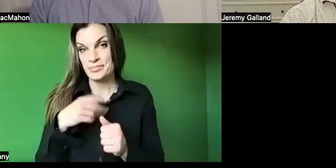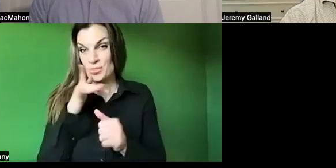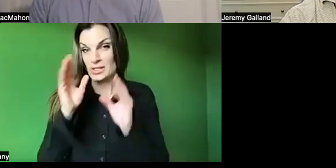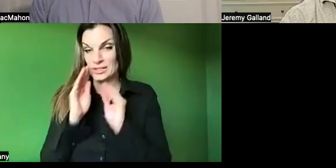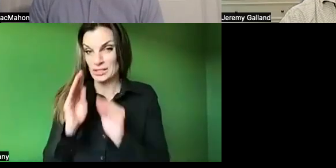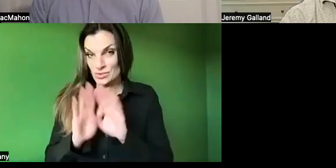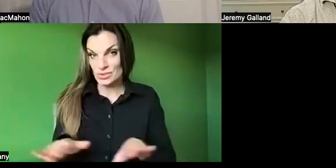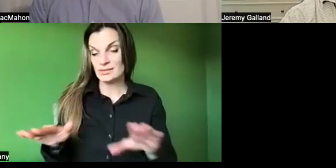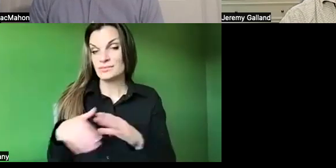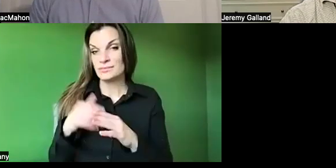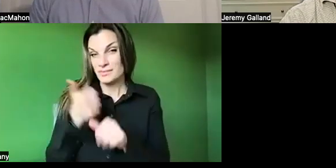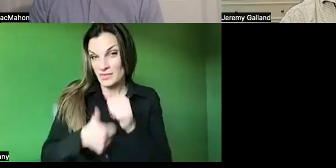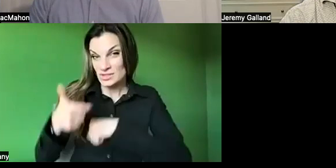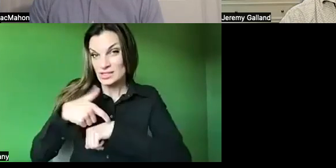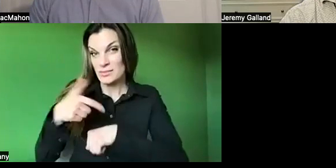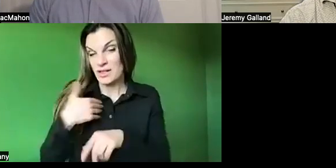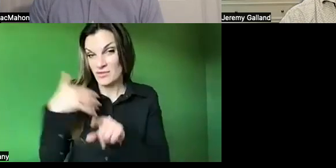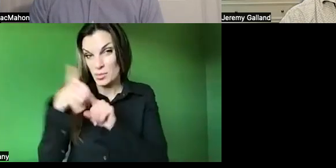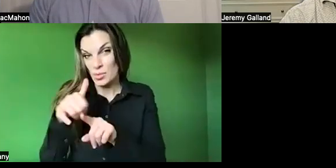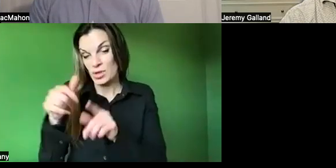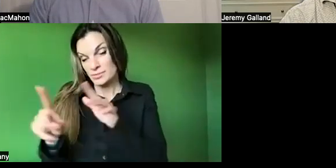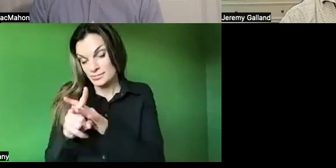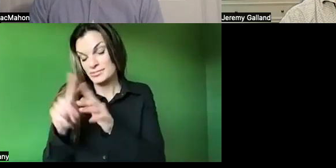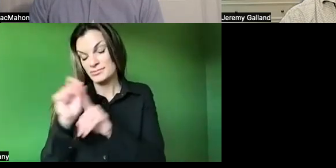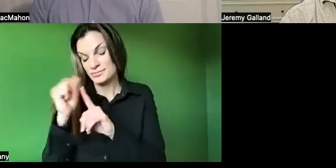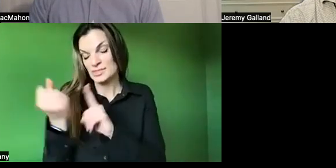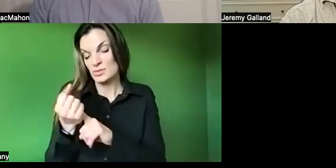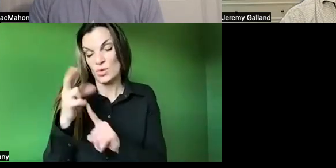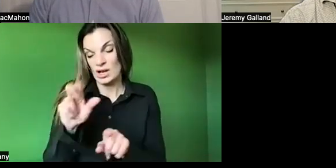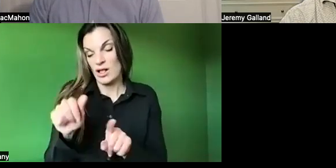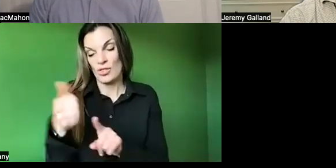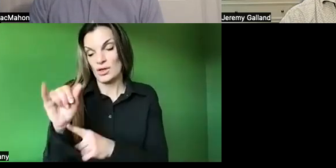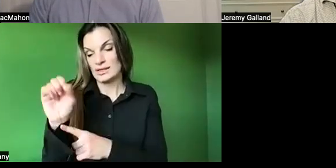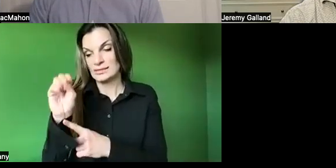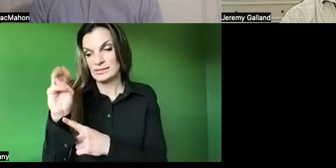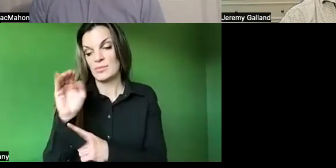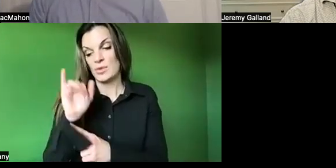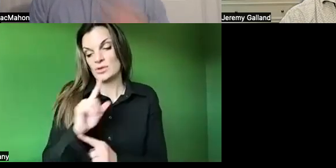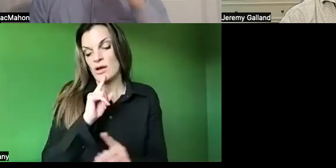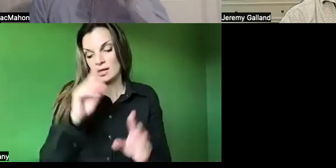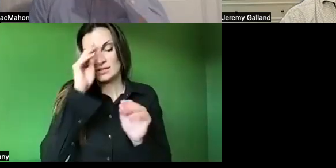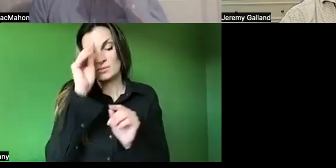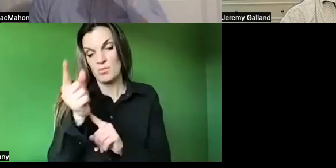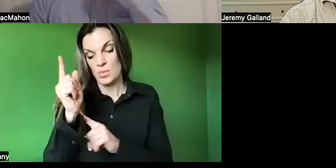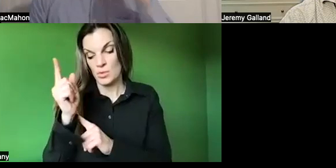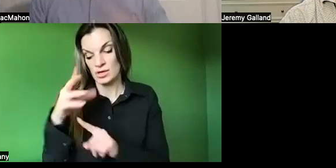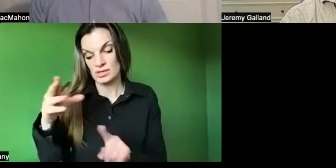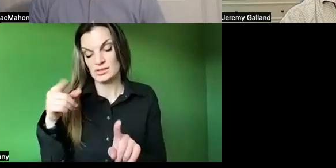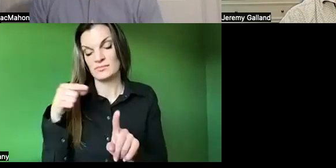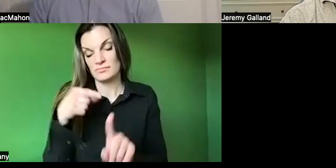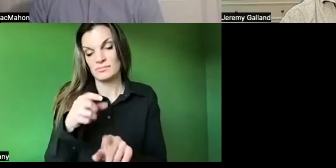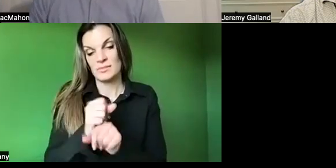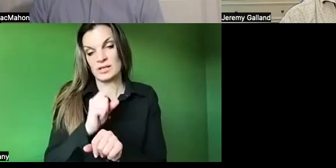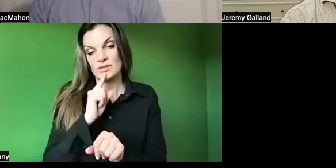kids. Every time there's a bullying incident or any other isms, these are teachable moments, and we have to ensure